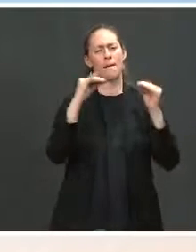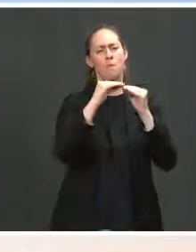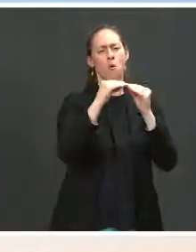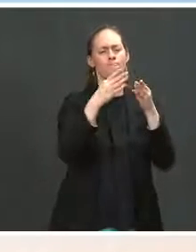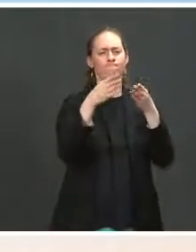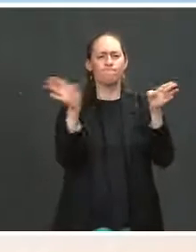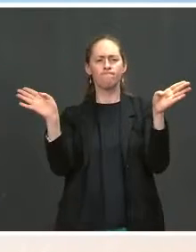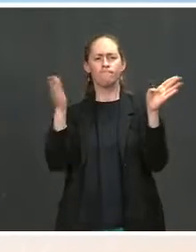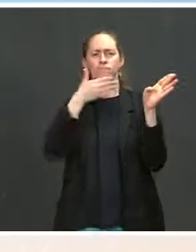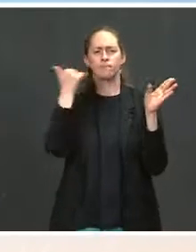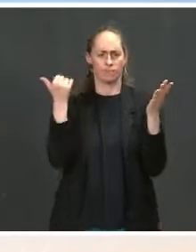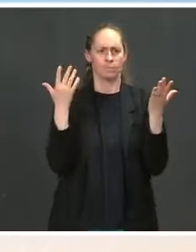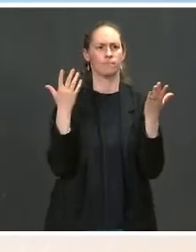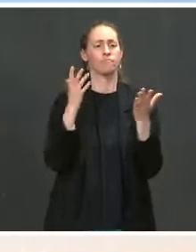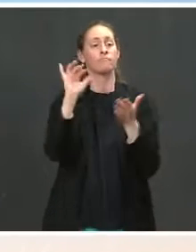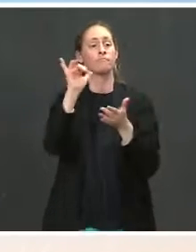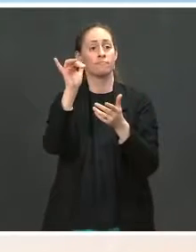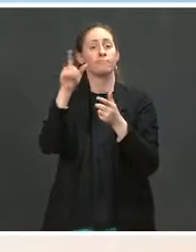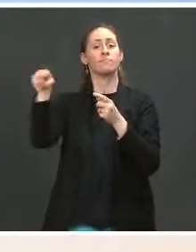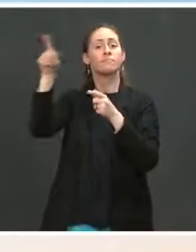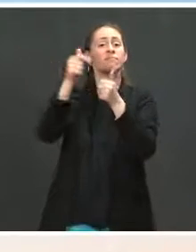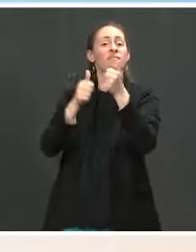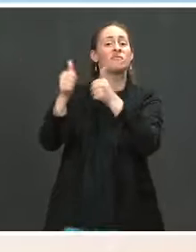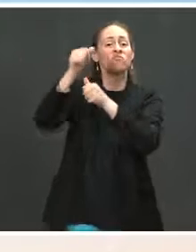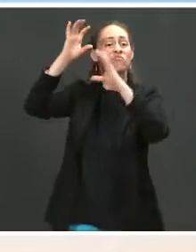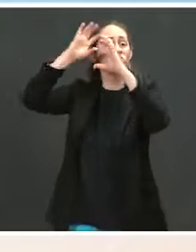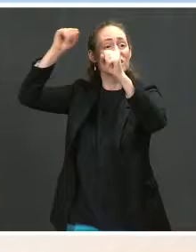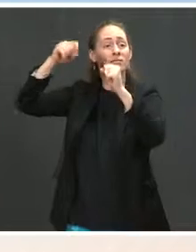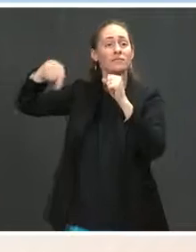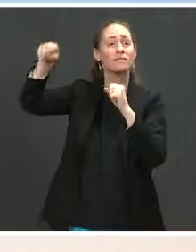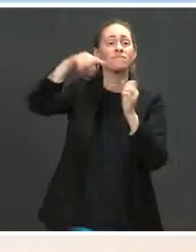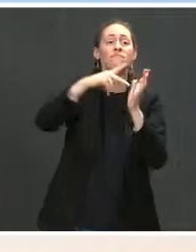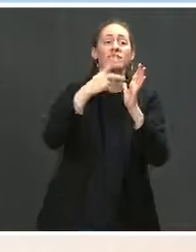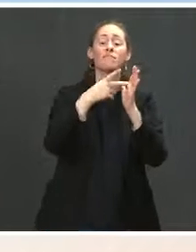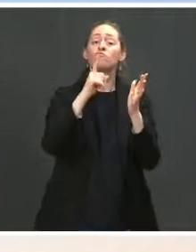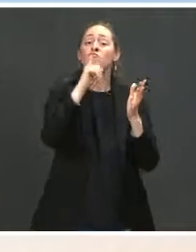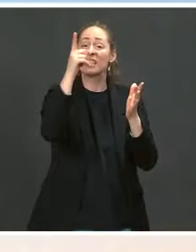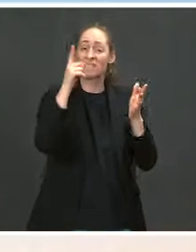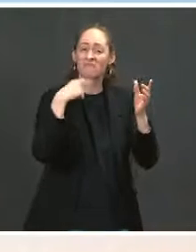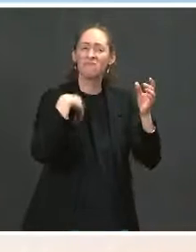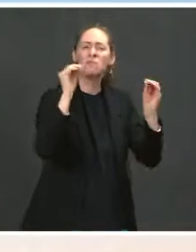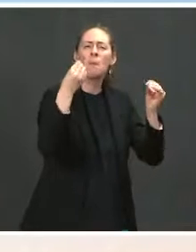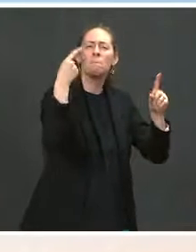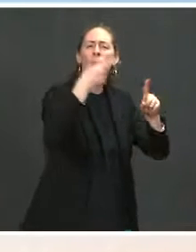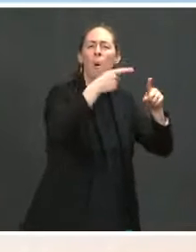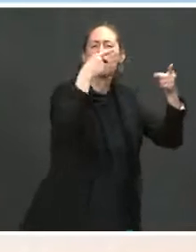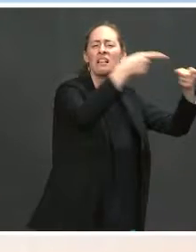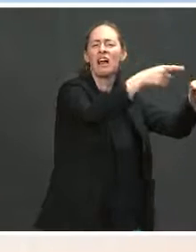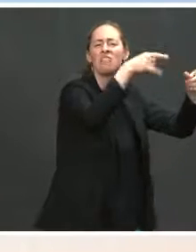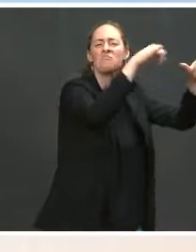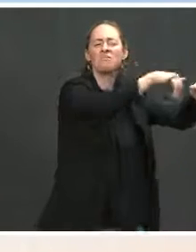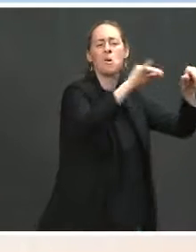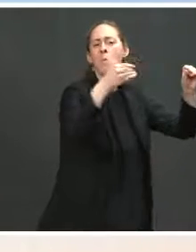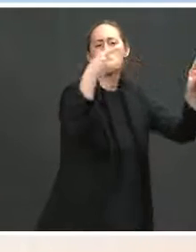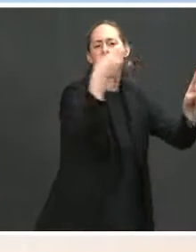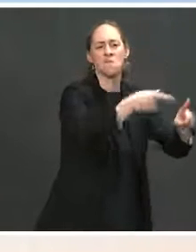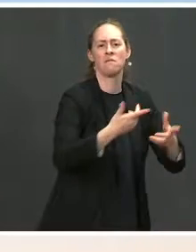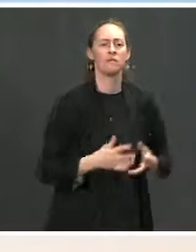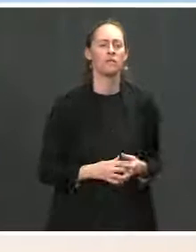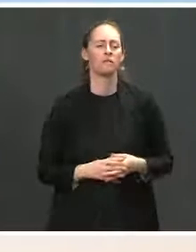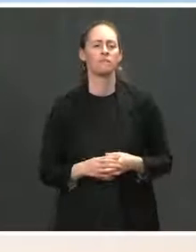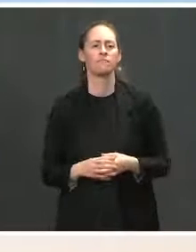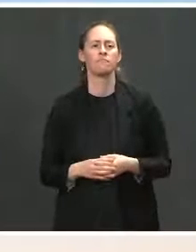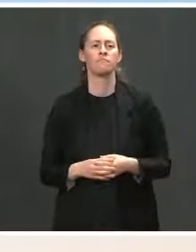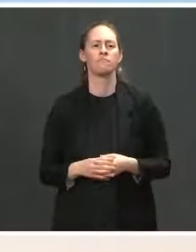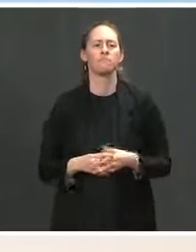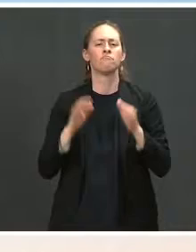having a presence there is not in our interests. One Iran question for you. You've repeatedly said in the past couple of days you're not going to engage